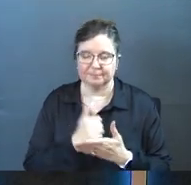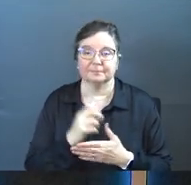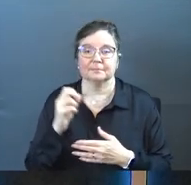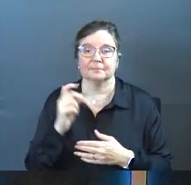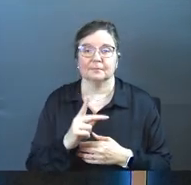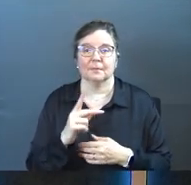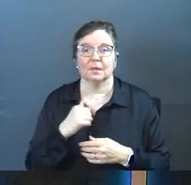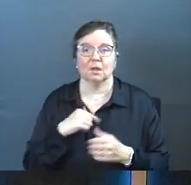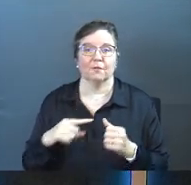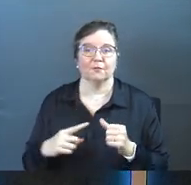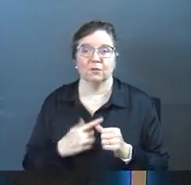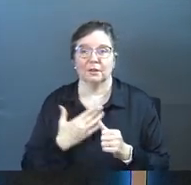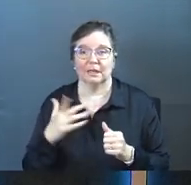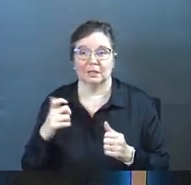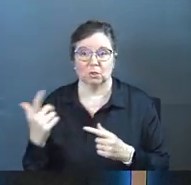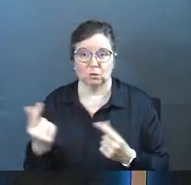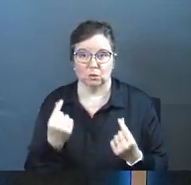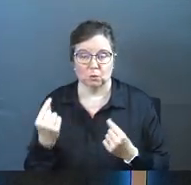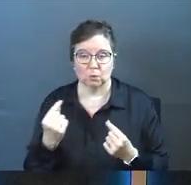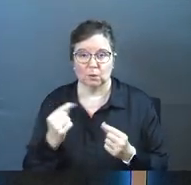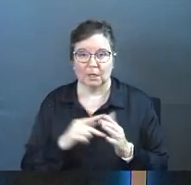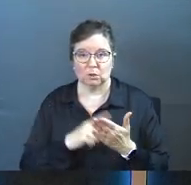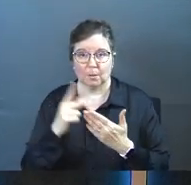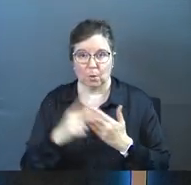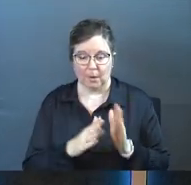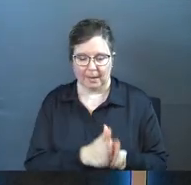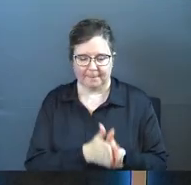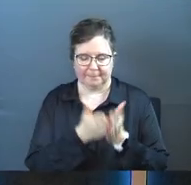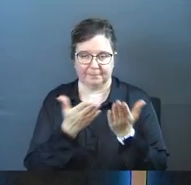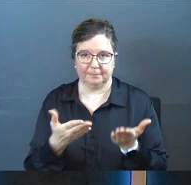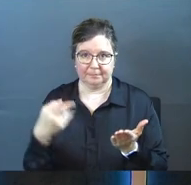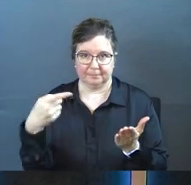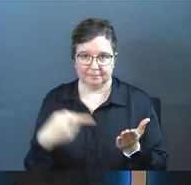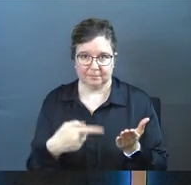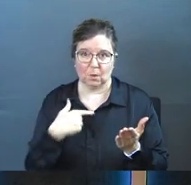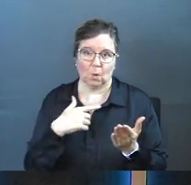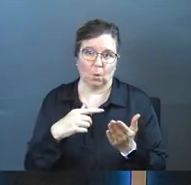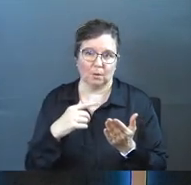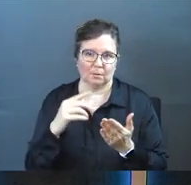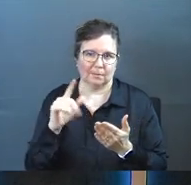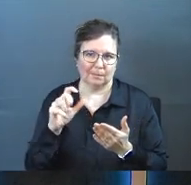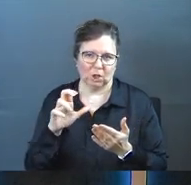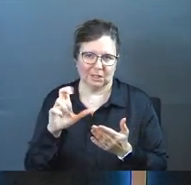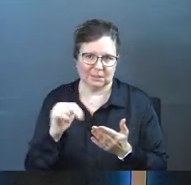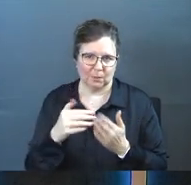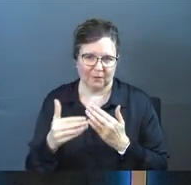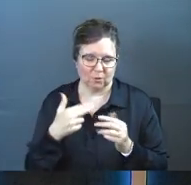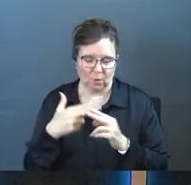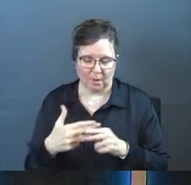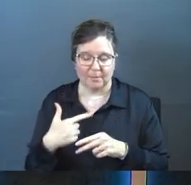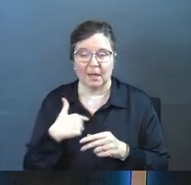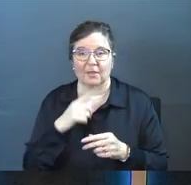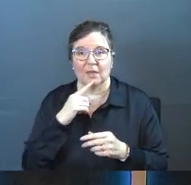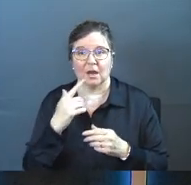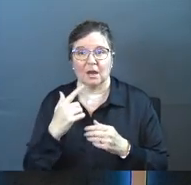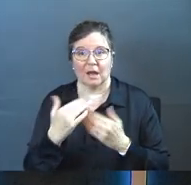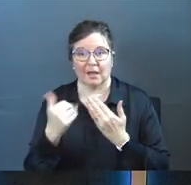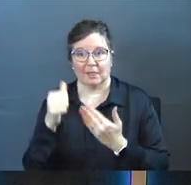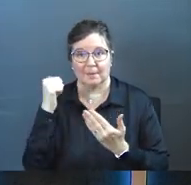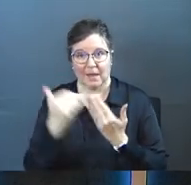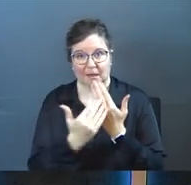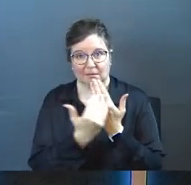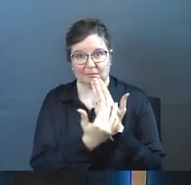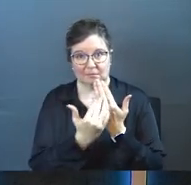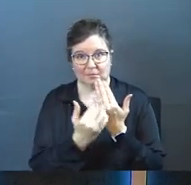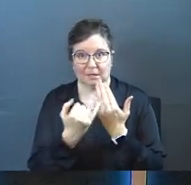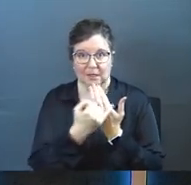Amen. Okay, so the very first thing I need you to do is take out your programs and or bulletins, whatever you want to call them, and there are blank lines on